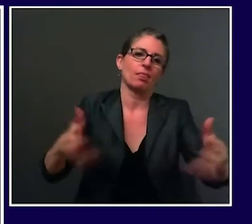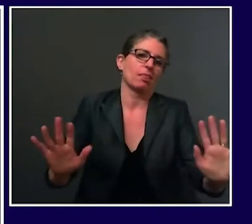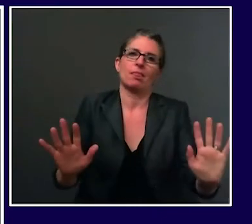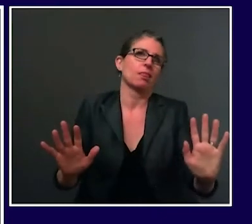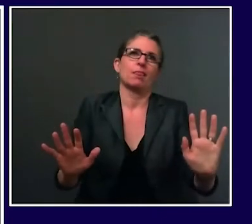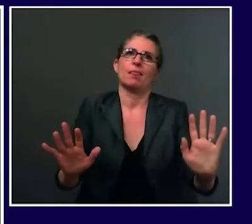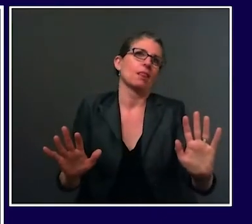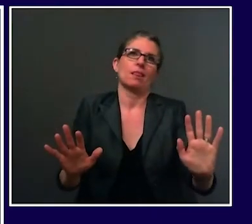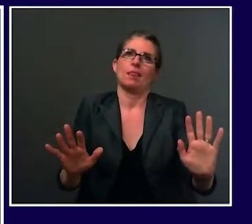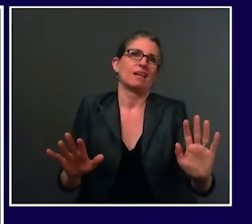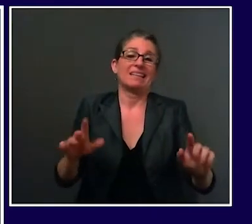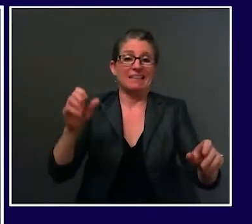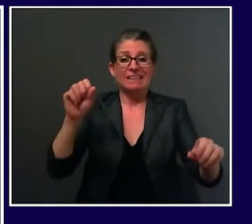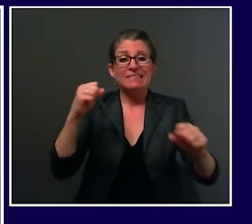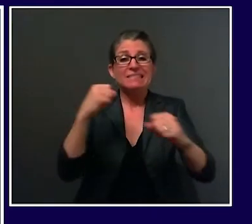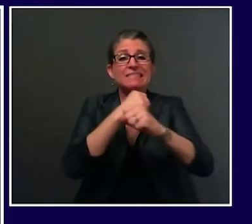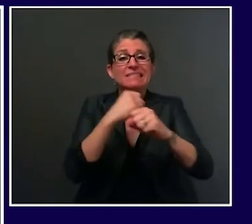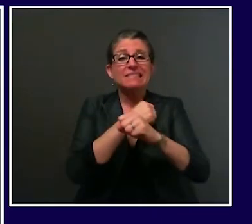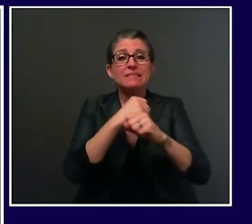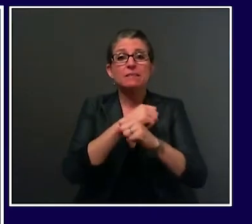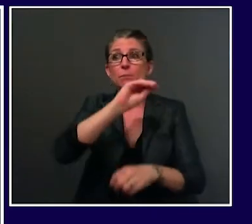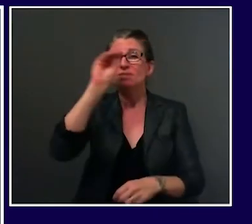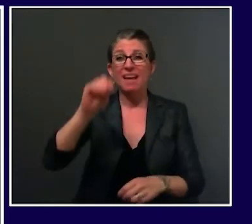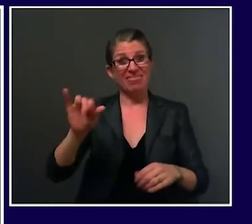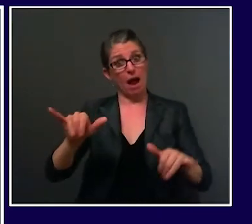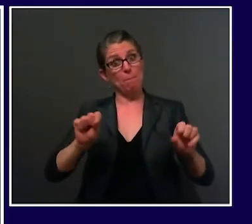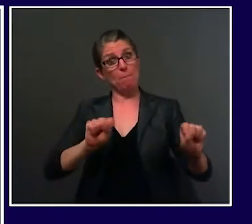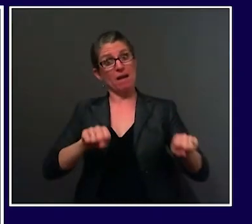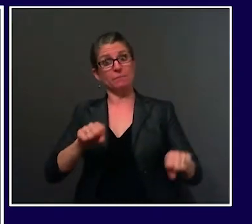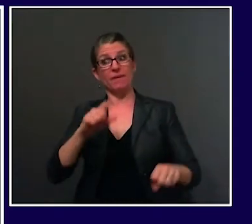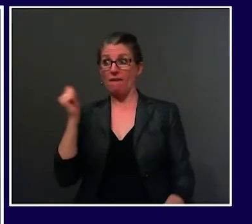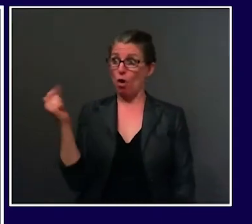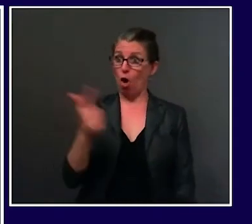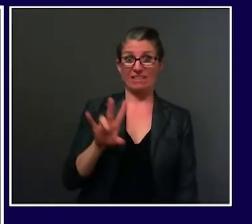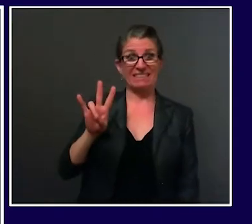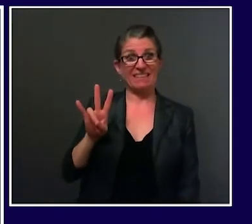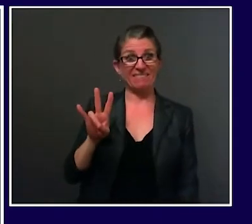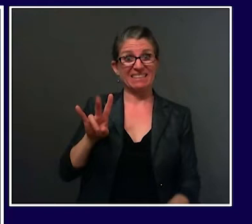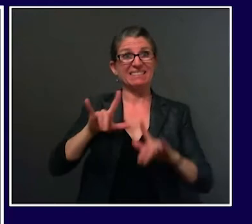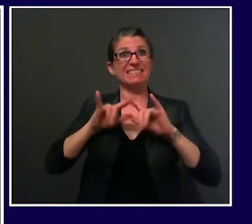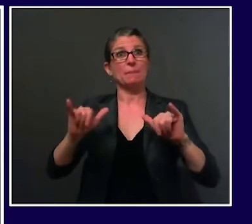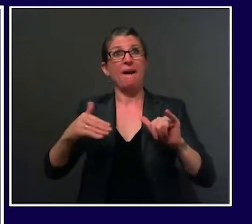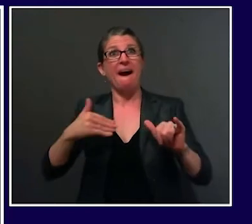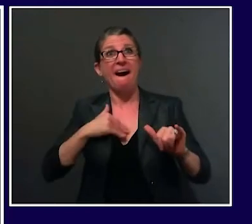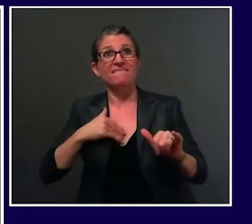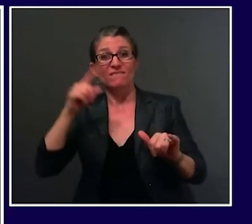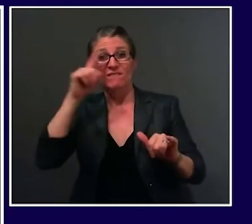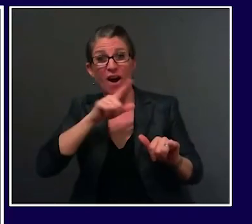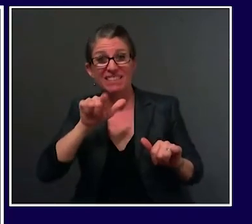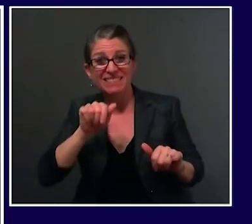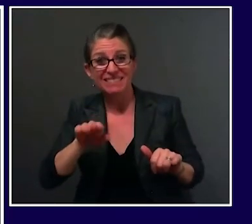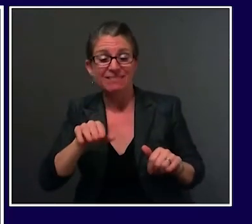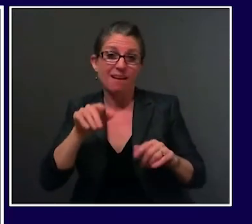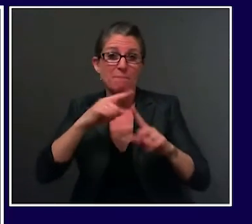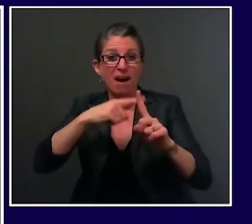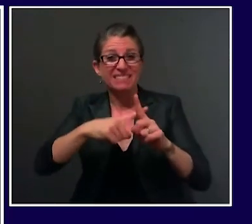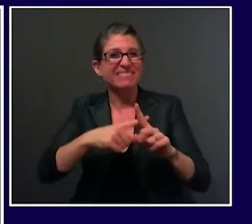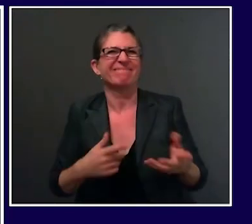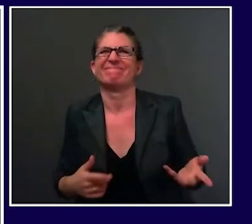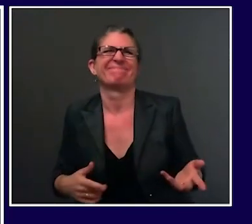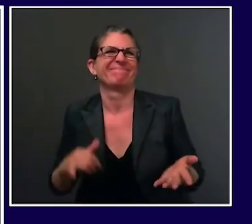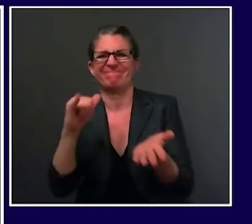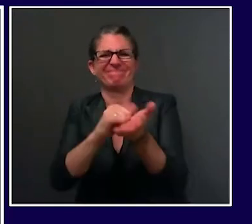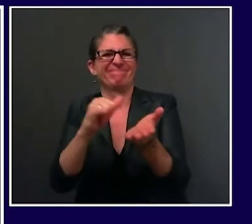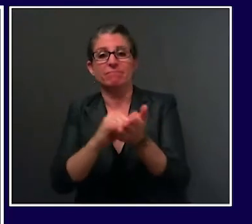improbable, given that yesterday our laboratory returned a fair number of positive results. So we know that the testing mechanism is